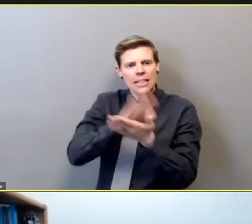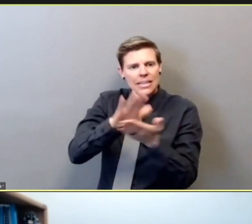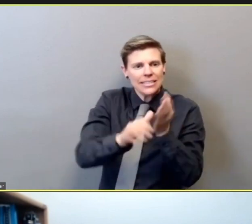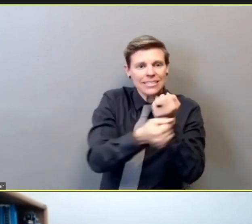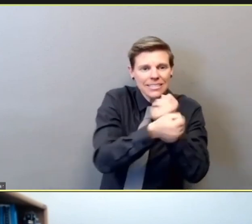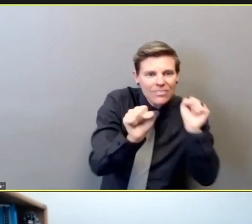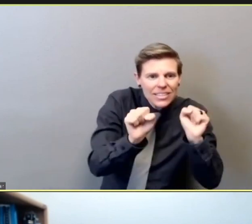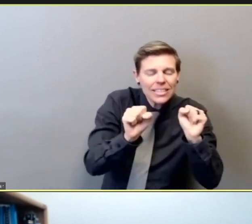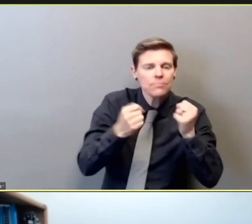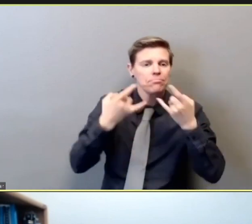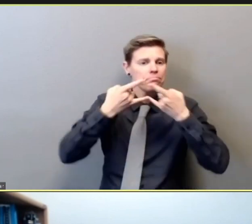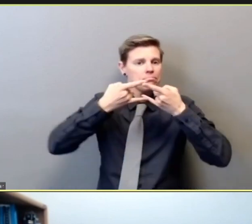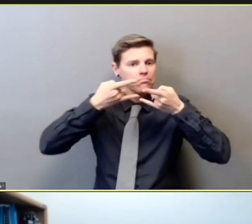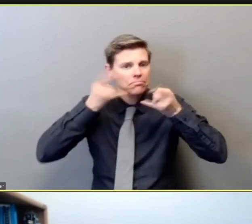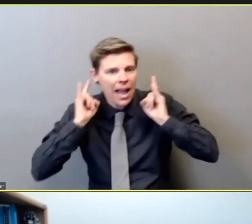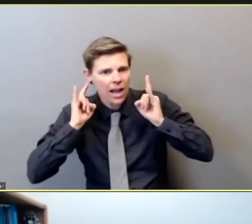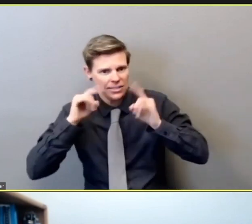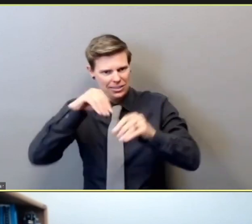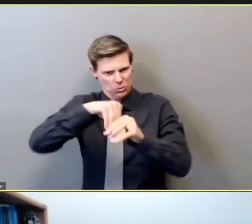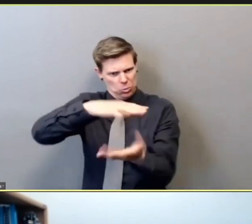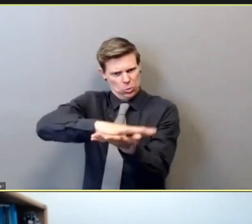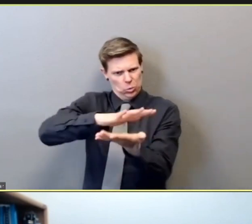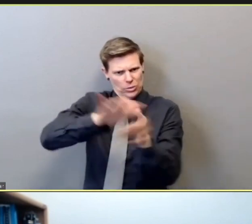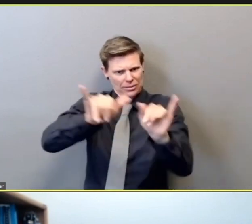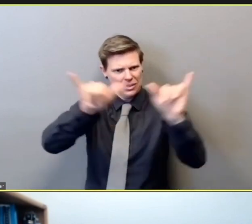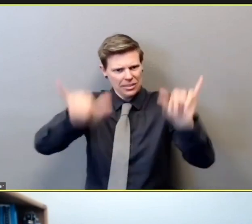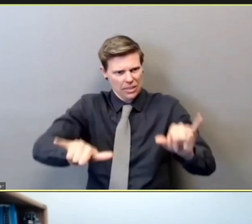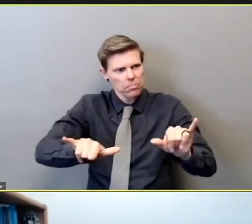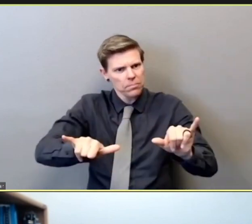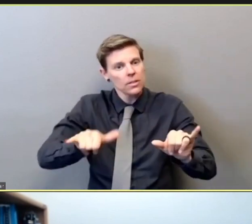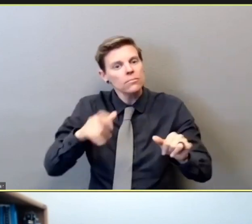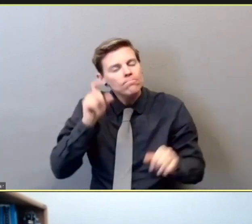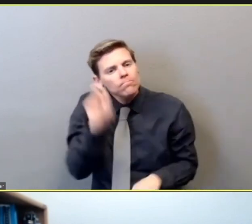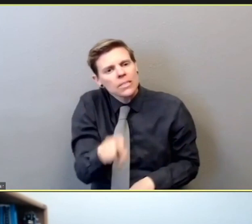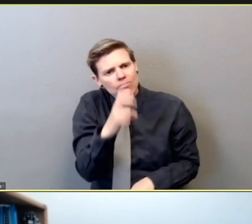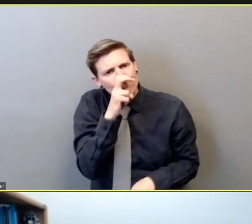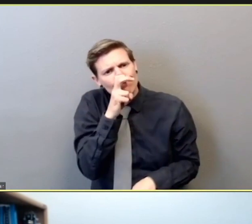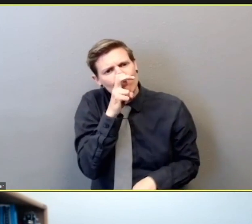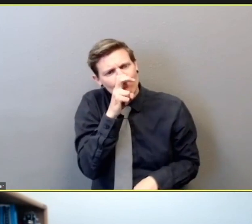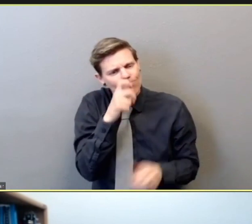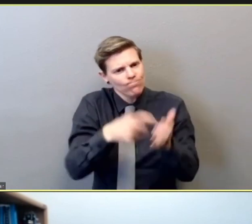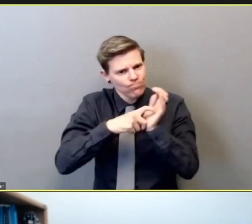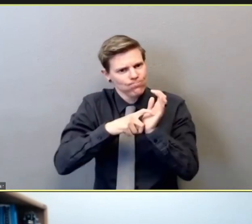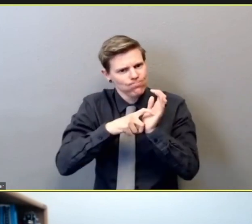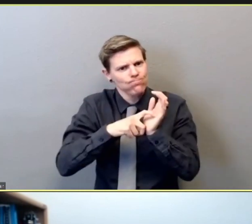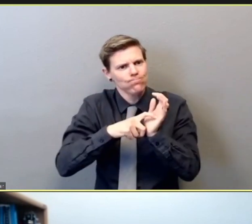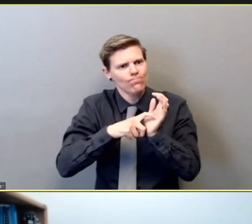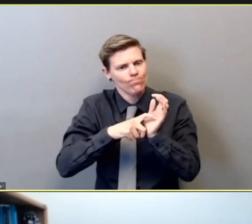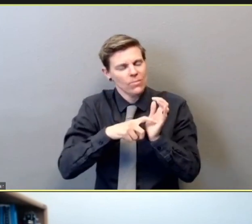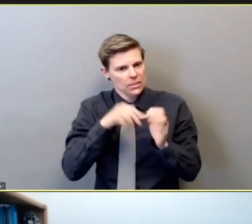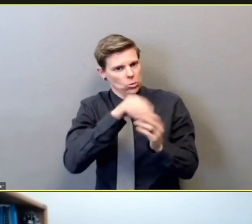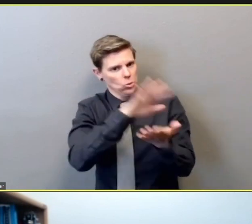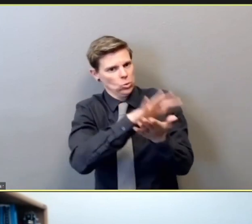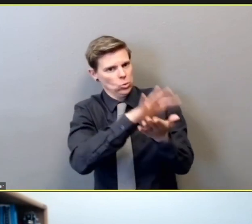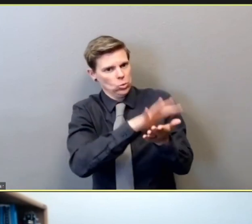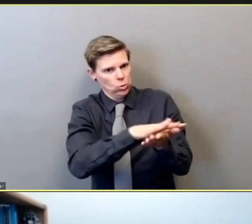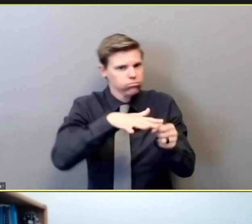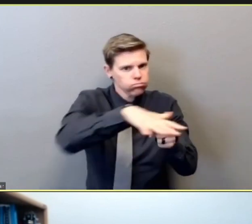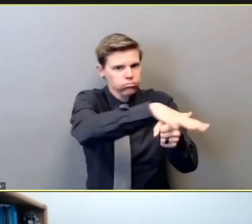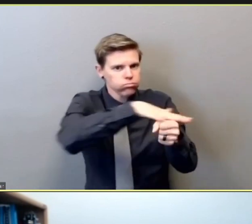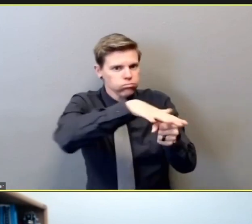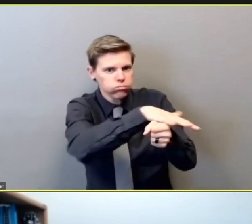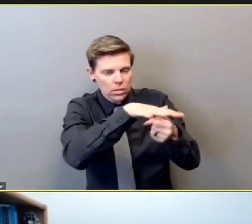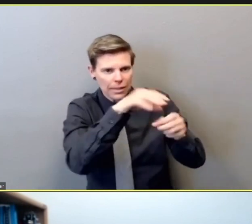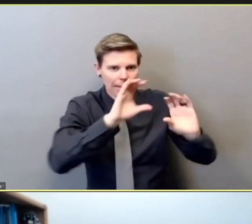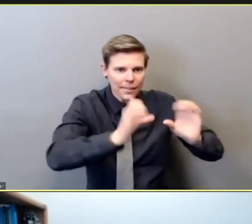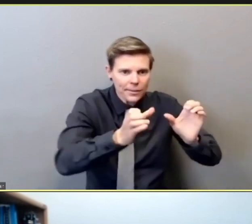else that has to happen to make schools a safe place, and in fact make them more safe than being outside of